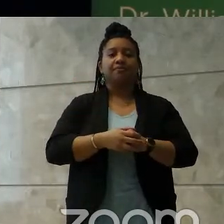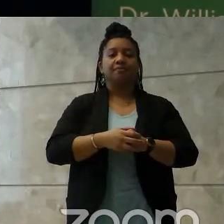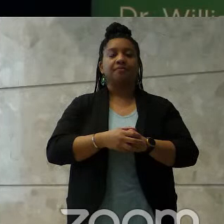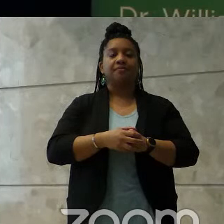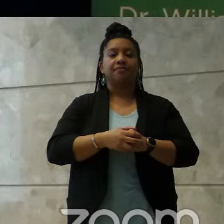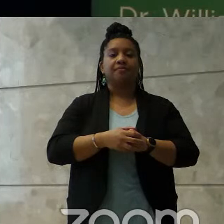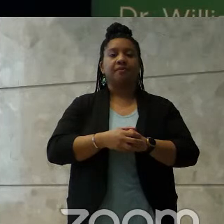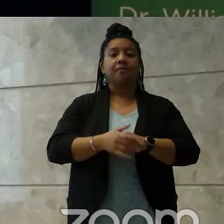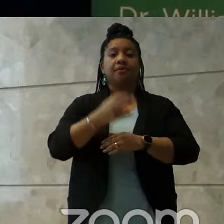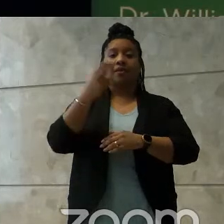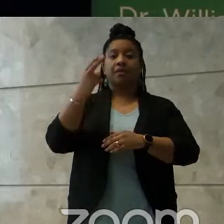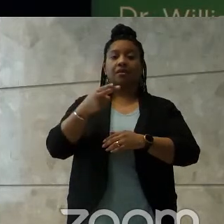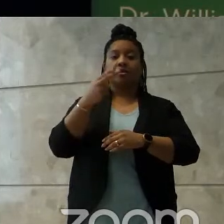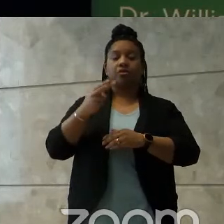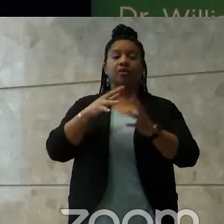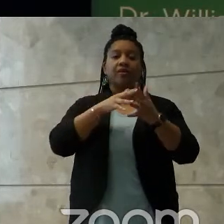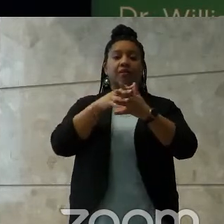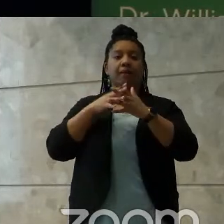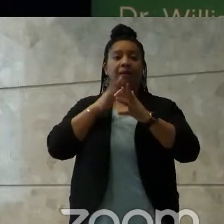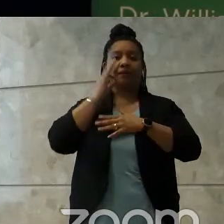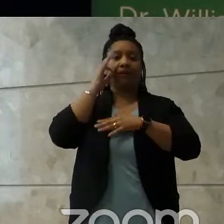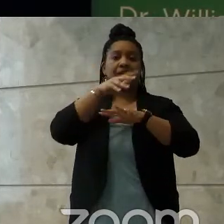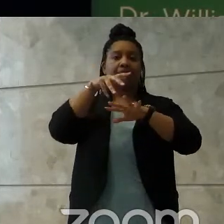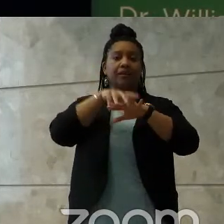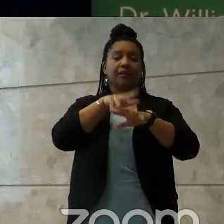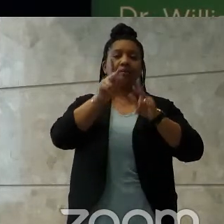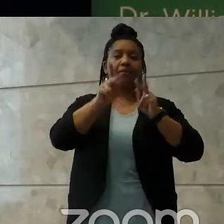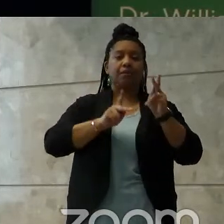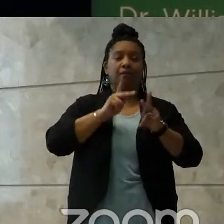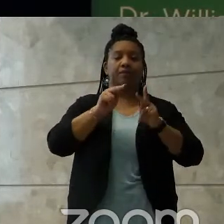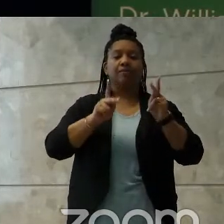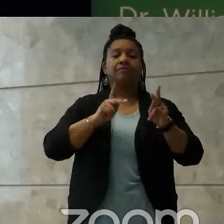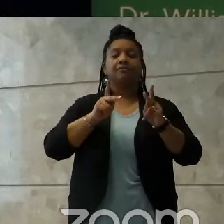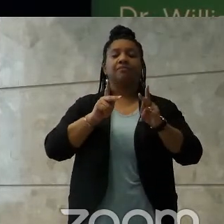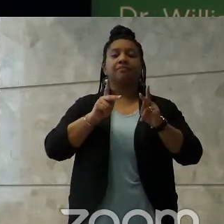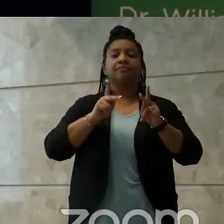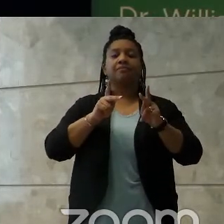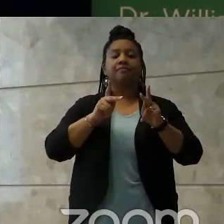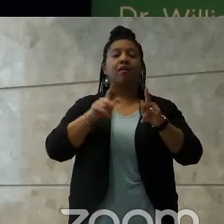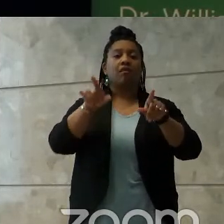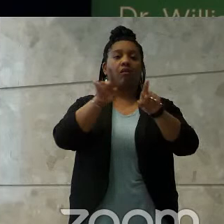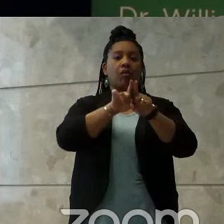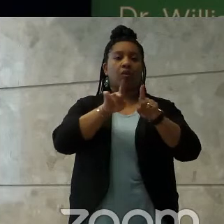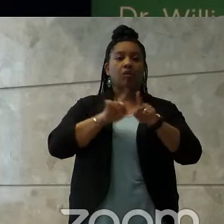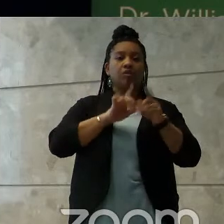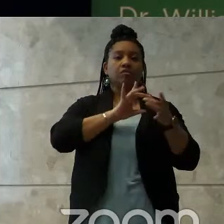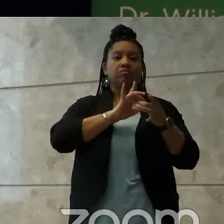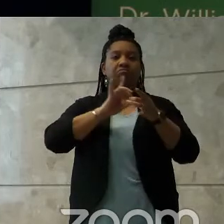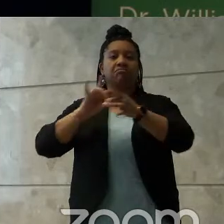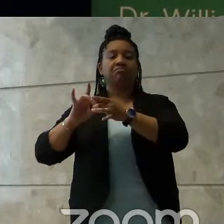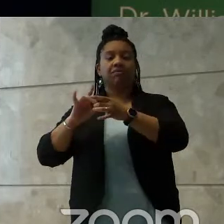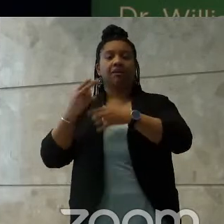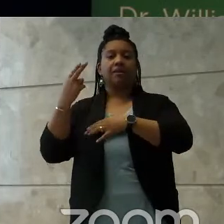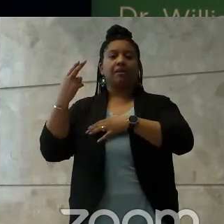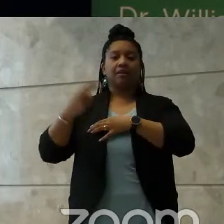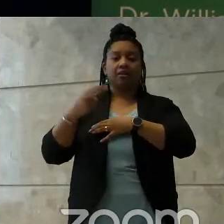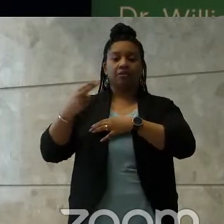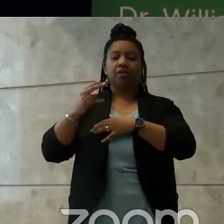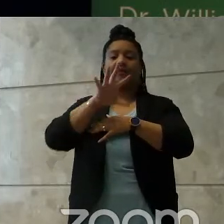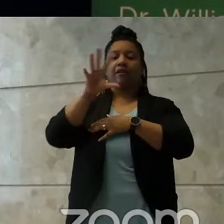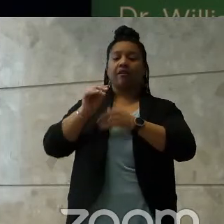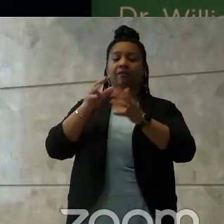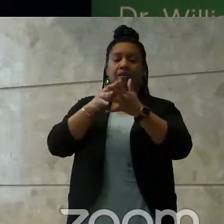The history of American Indian people, the history of indigenous people, is also the history of African American people.